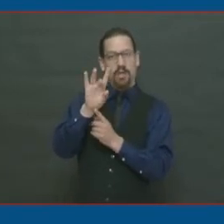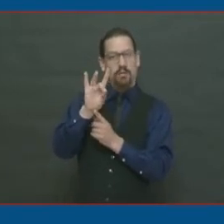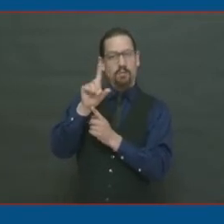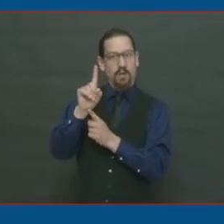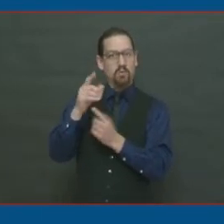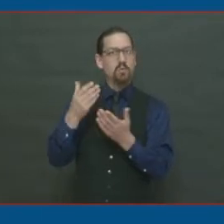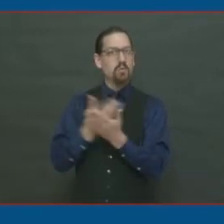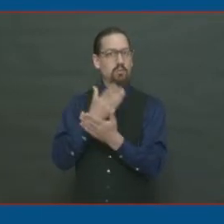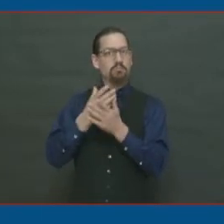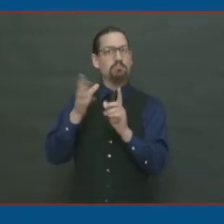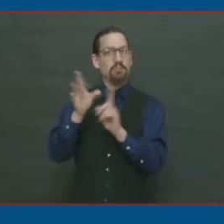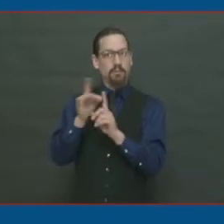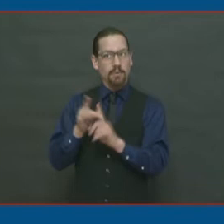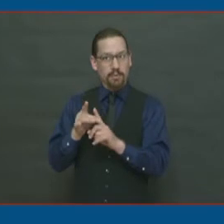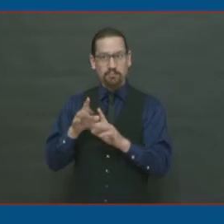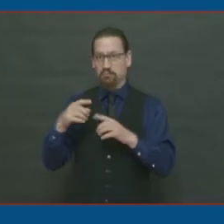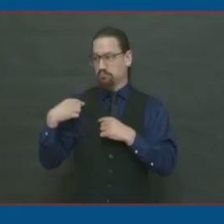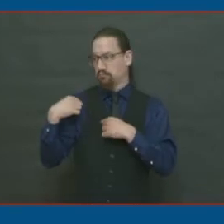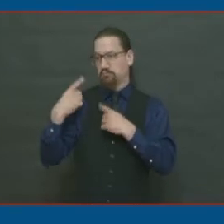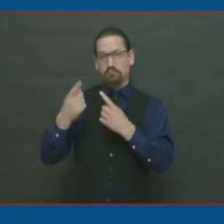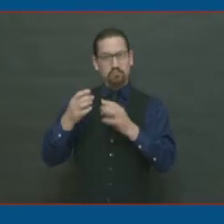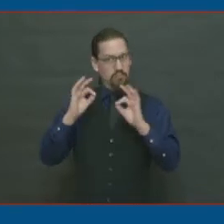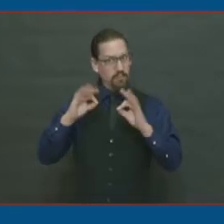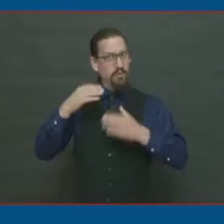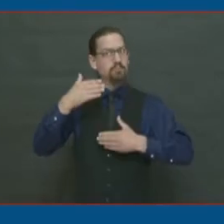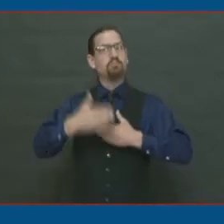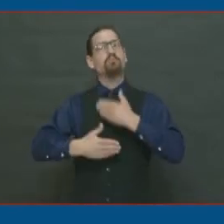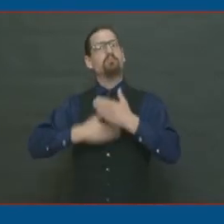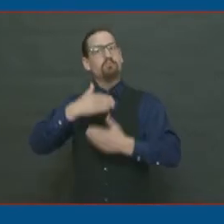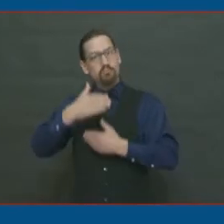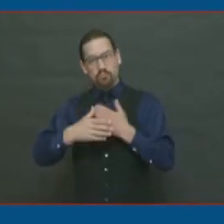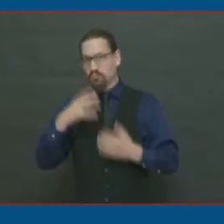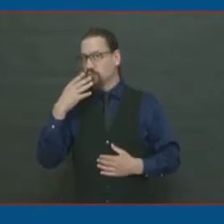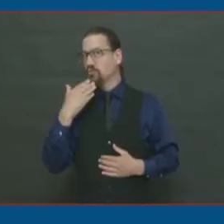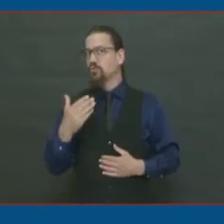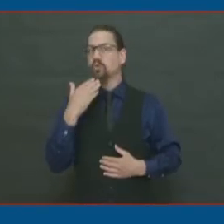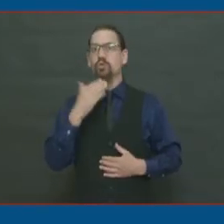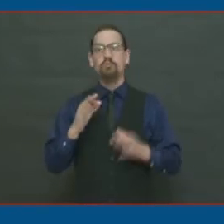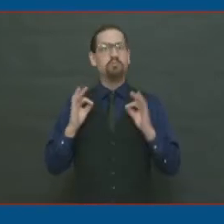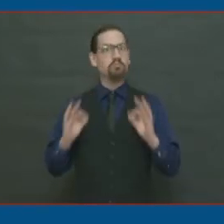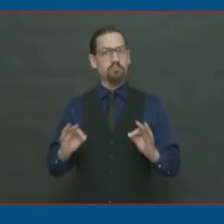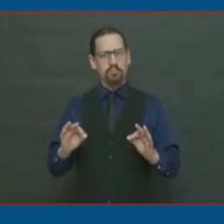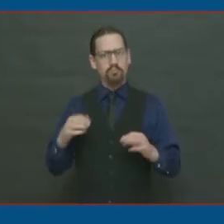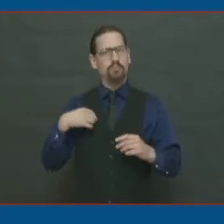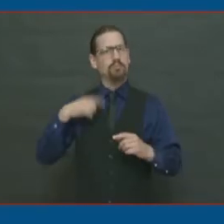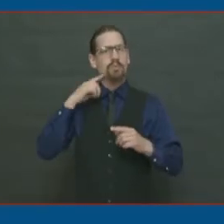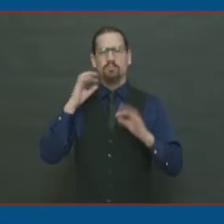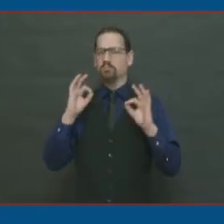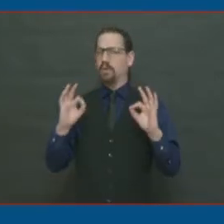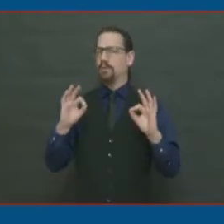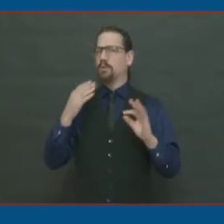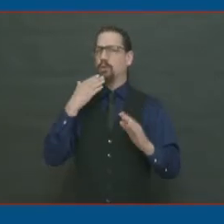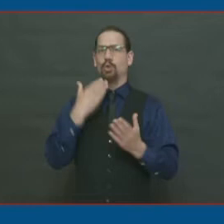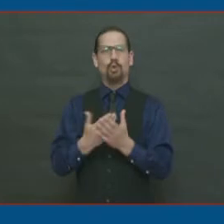made have enabled us to keep Rhode Islanders safe. We haven't seen some of the